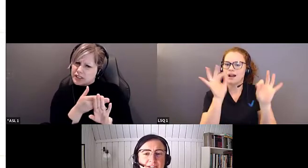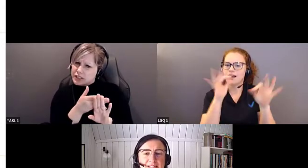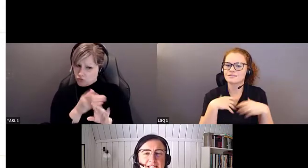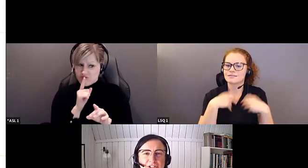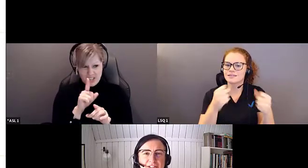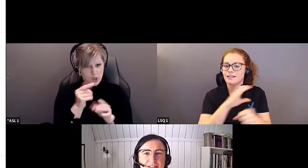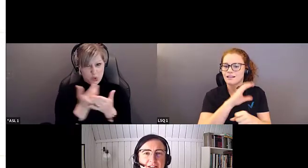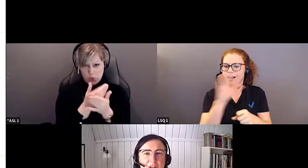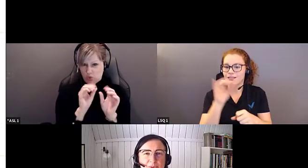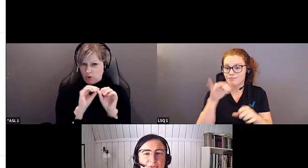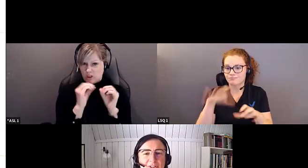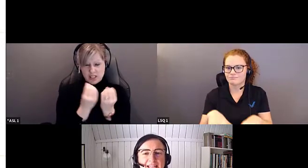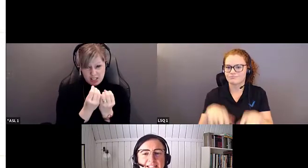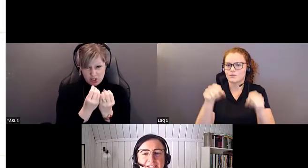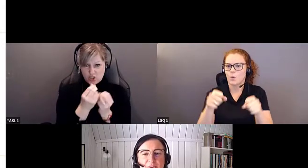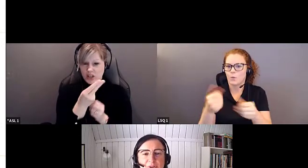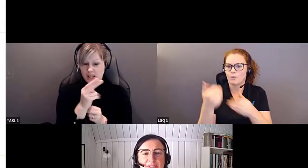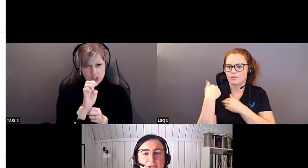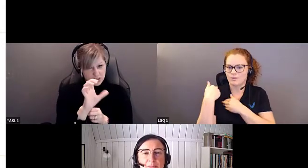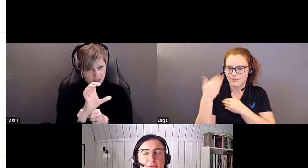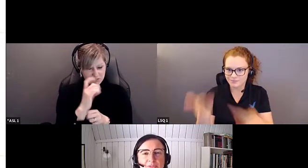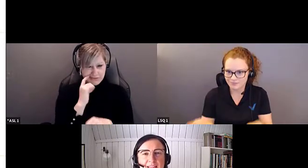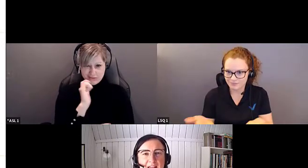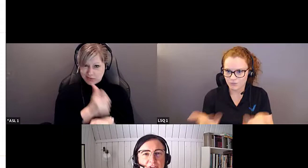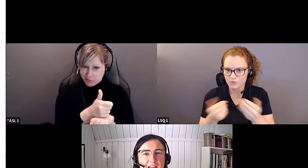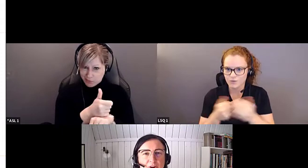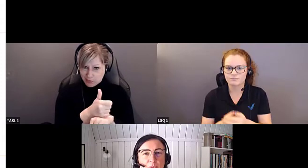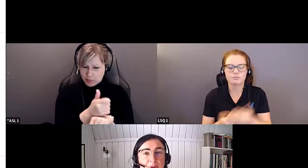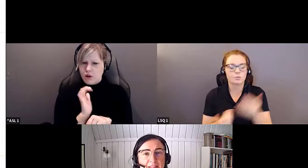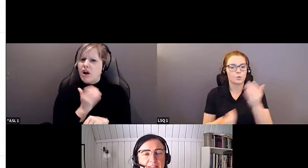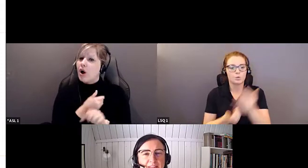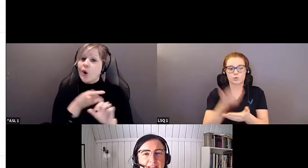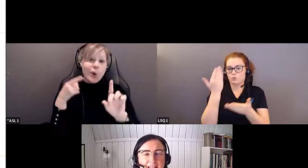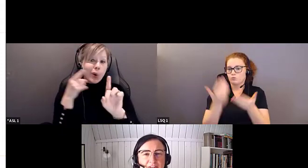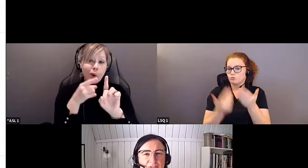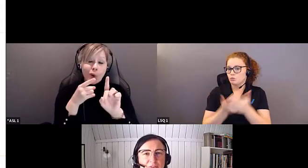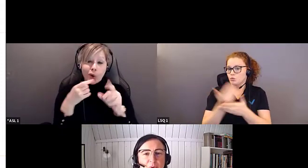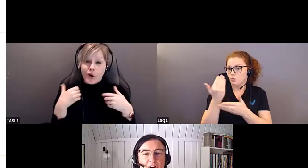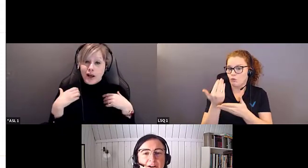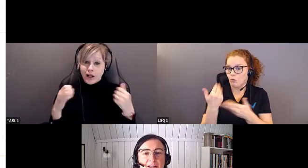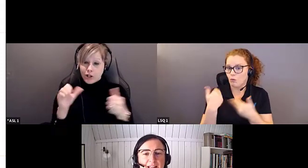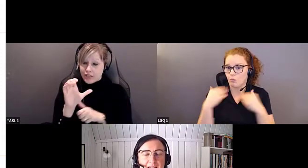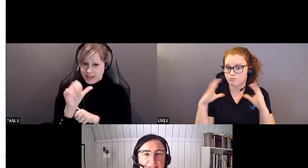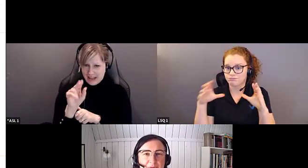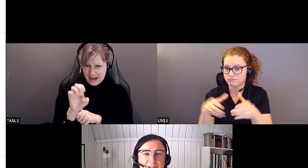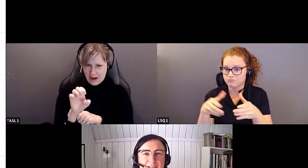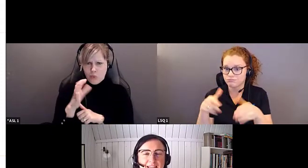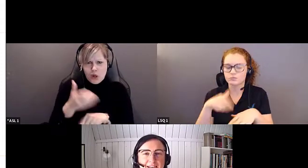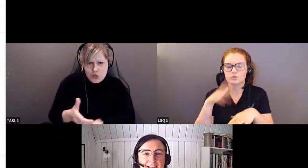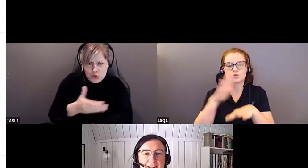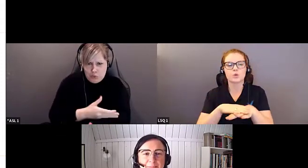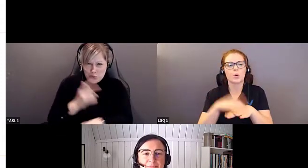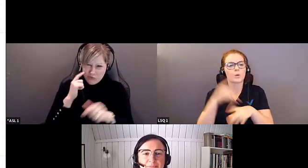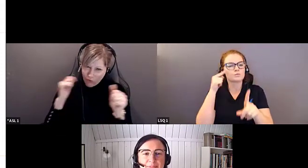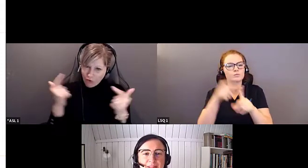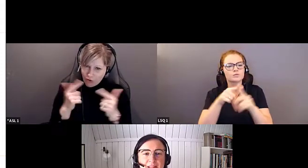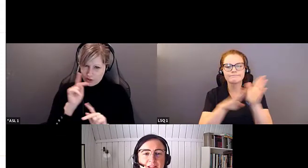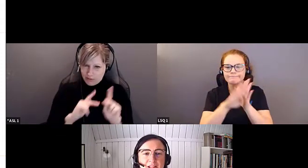new organization with a relentless focus on improving healthcare with and for everyone in